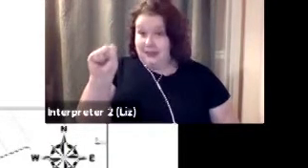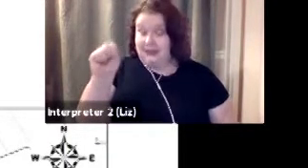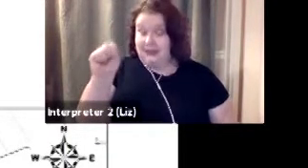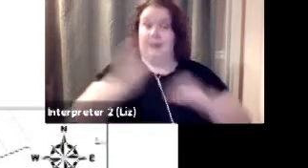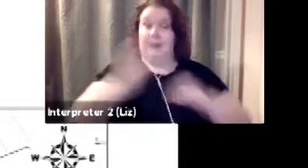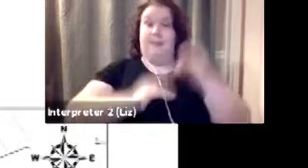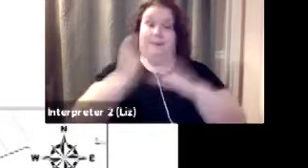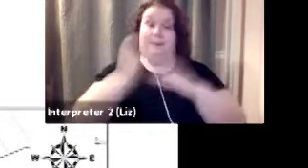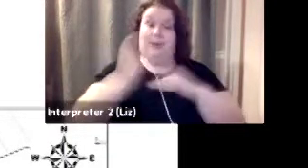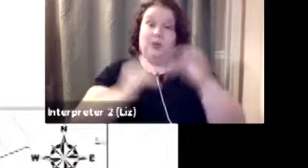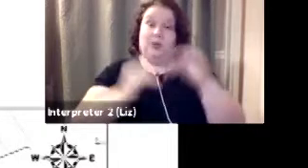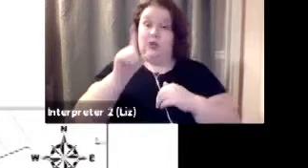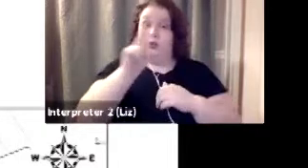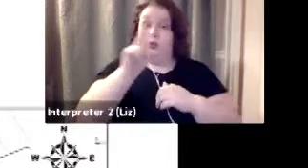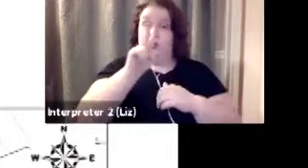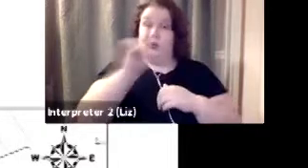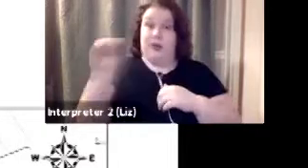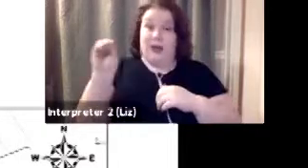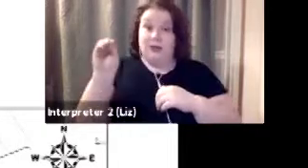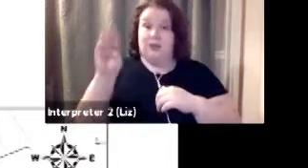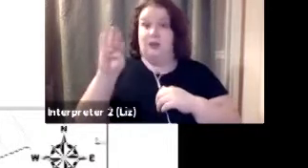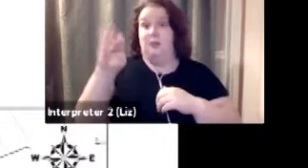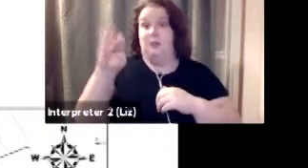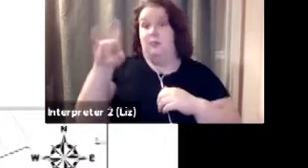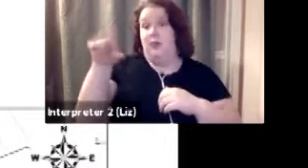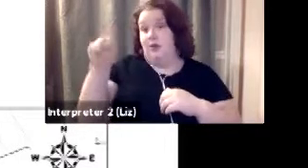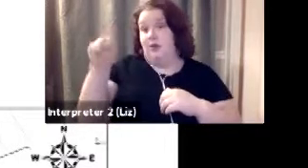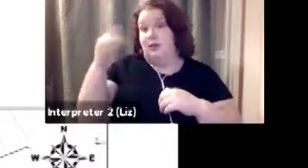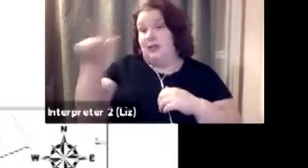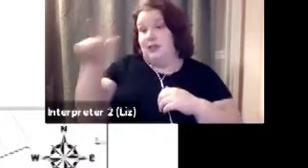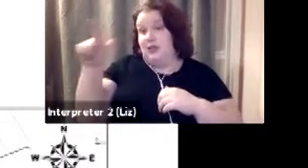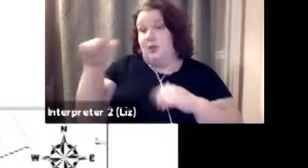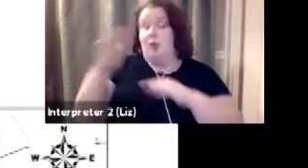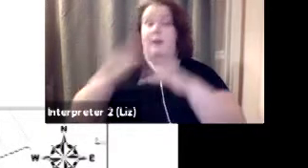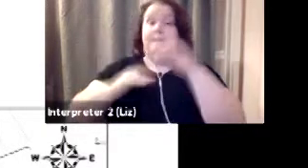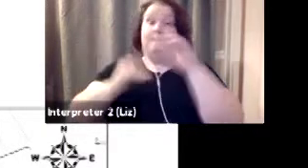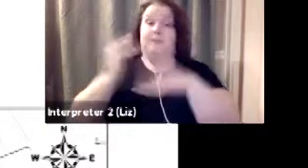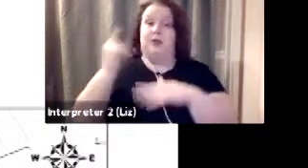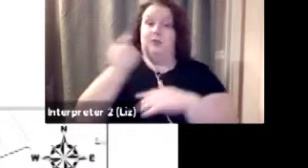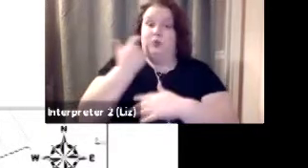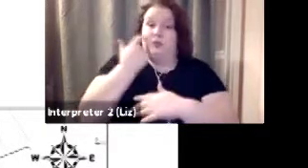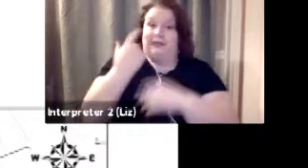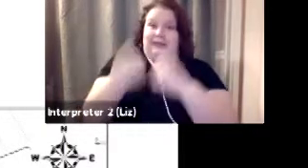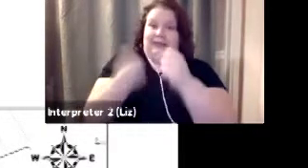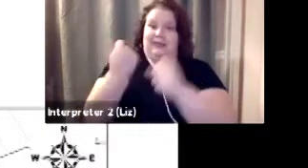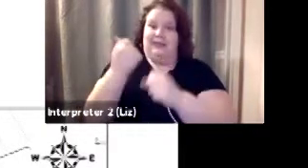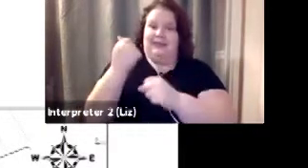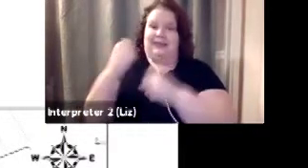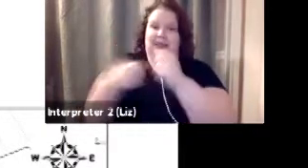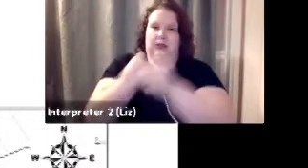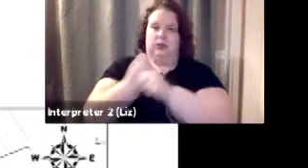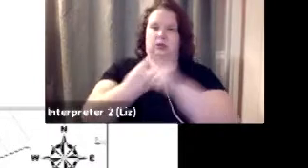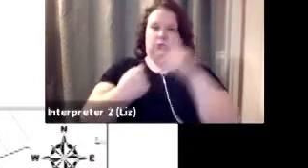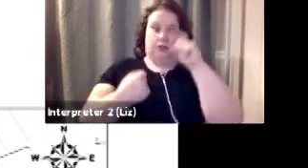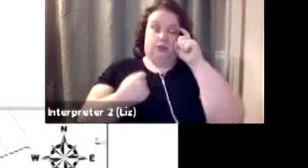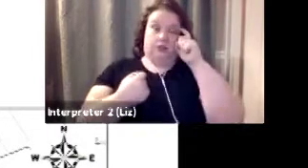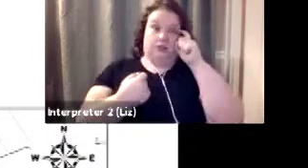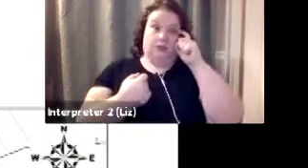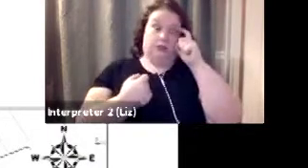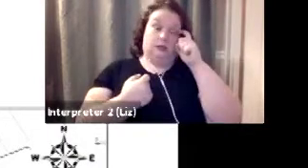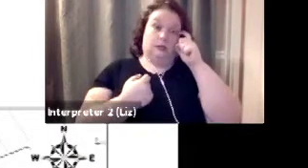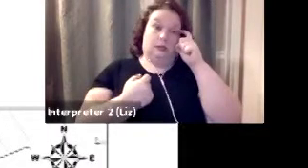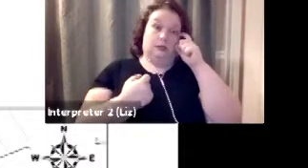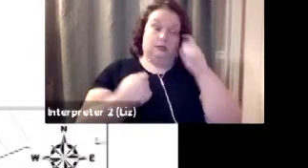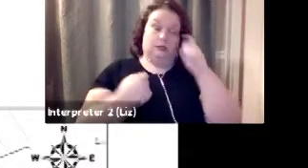were constructed here within the last 10 years. Uh, and then the group at the bottom left, uh, which actually ring, you'll see the, uh,